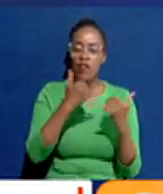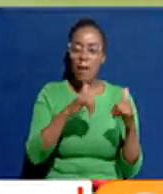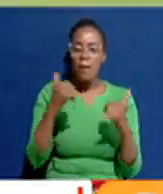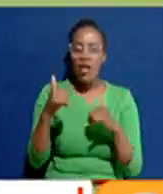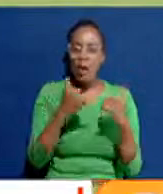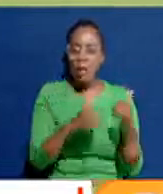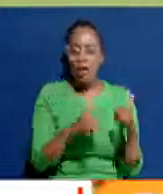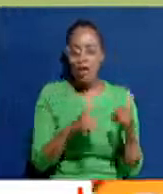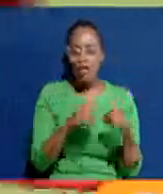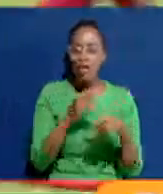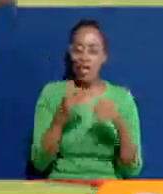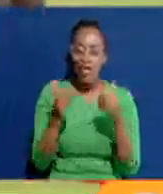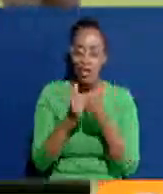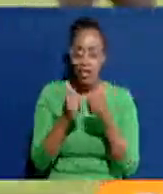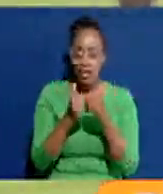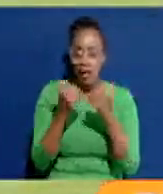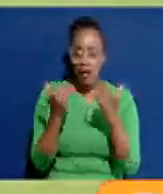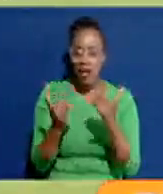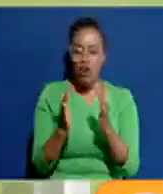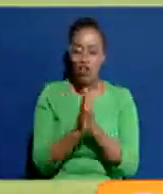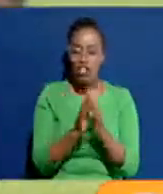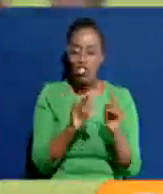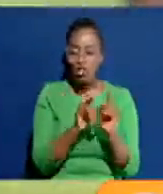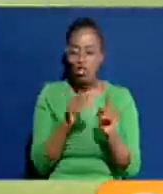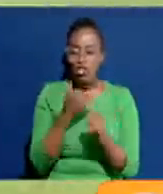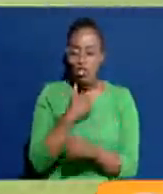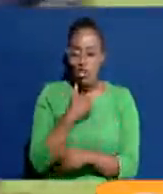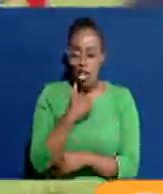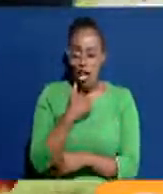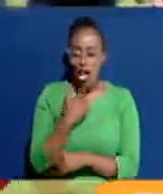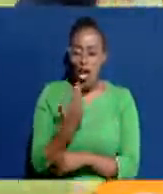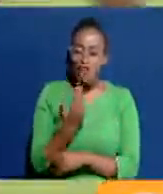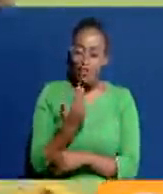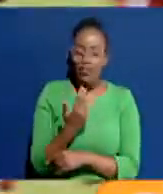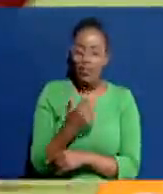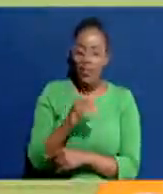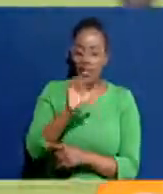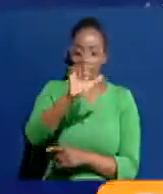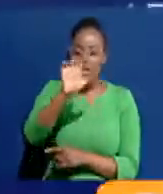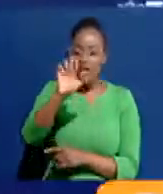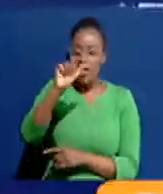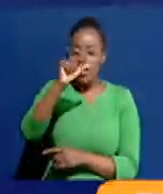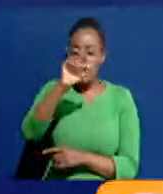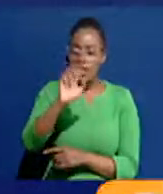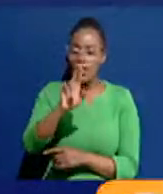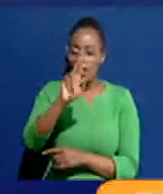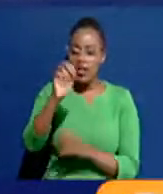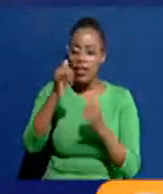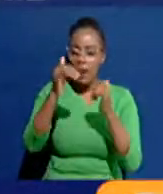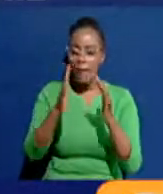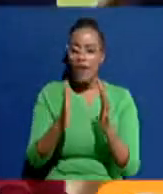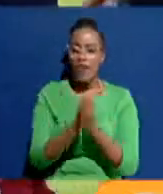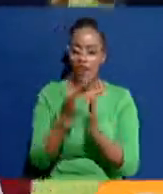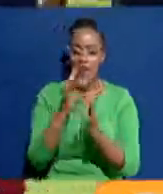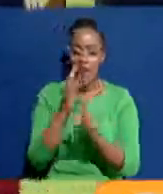the league at the moment. Ownership has interest in it. The league, the players, you've seen that the players are here with us on this